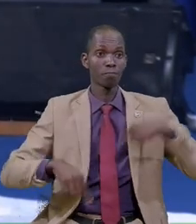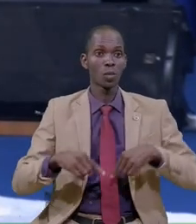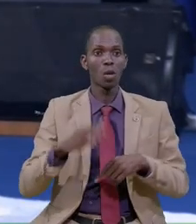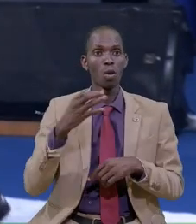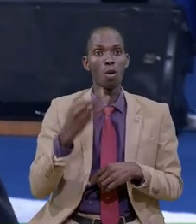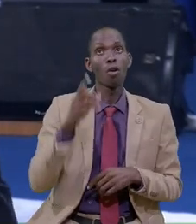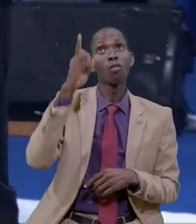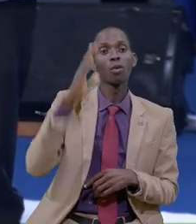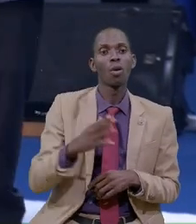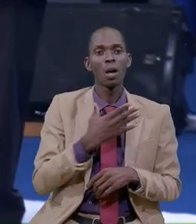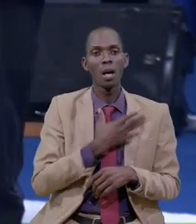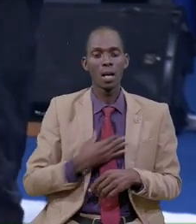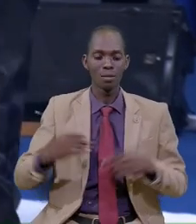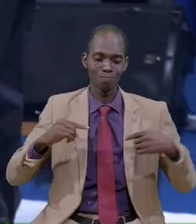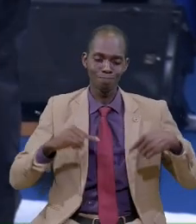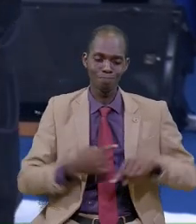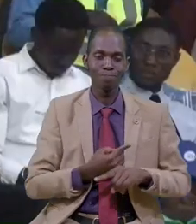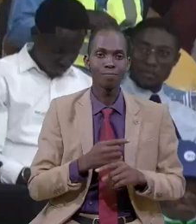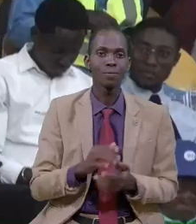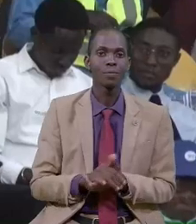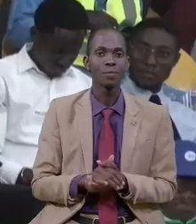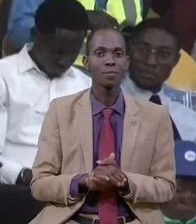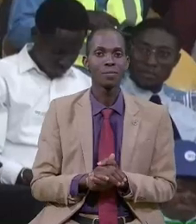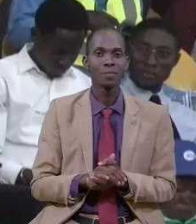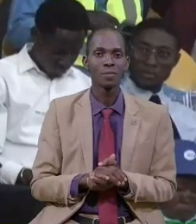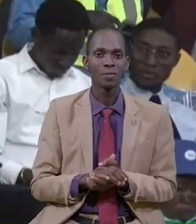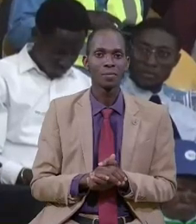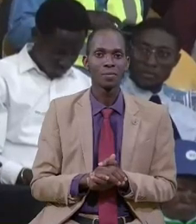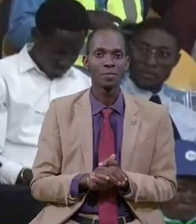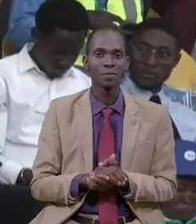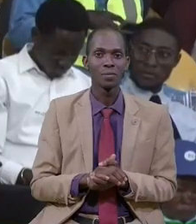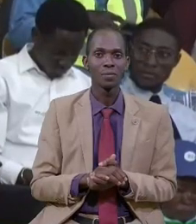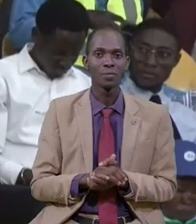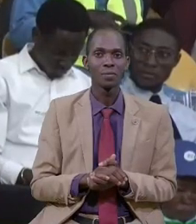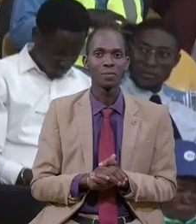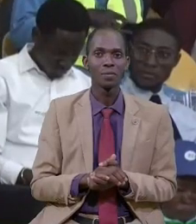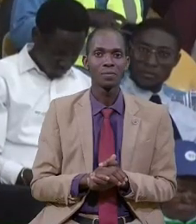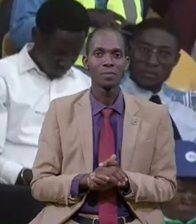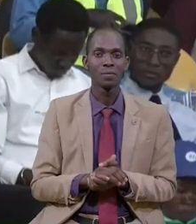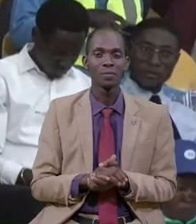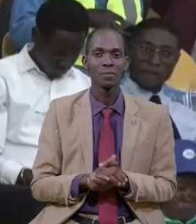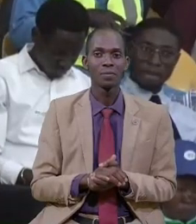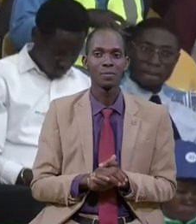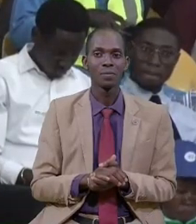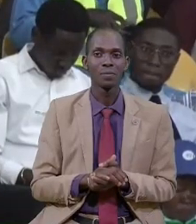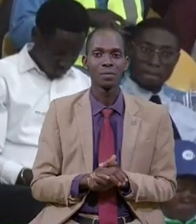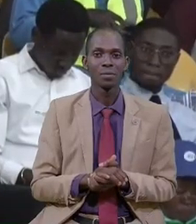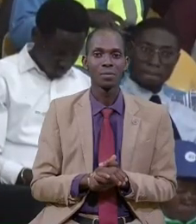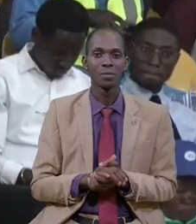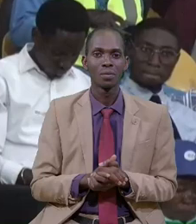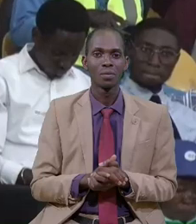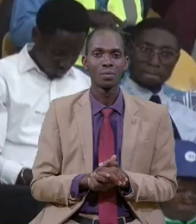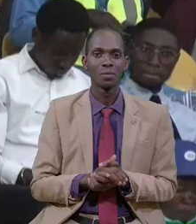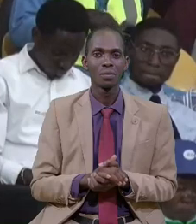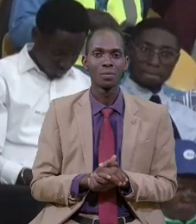and afflicted. Sûrement et certainement, il n'y a pas de doute ce soir, ce sont nos souffrances qu'il a portées, c'est nos douleurs qu'il s'est chargé. Nous